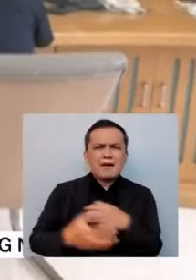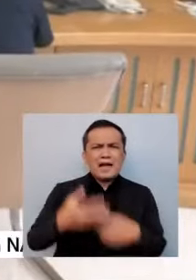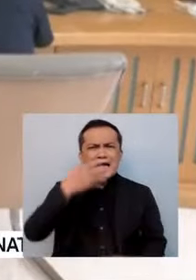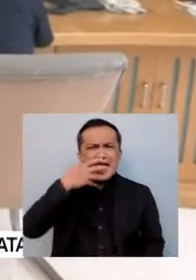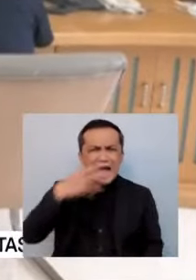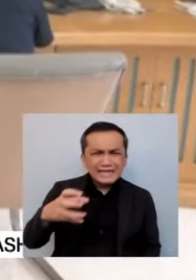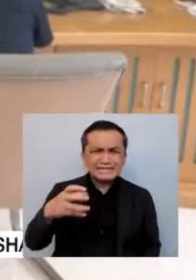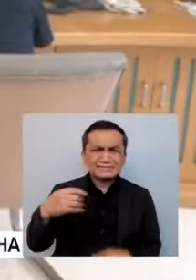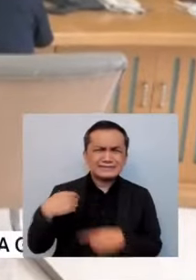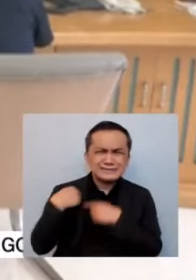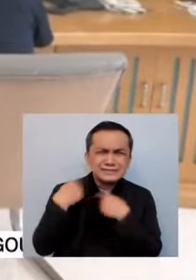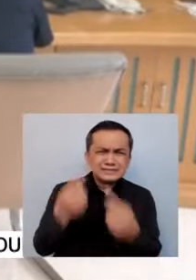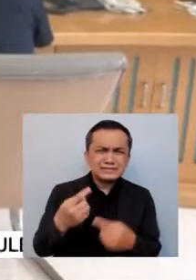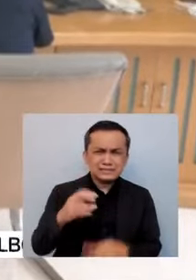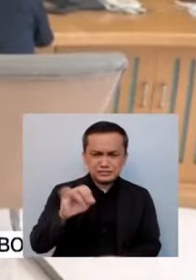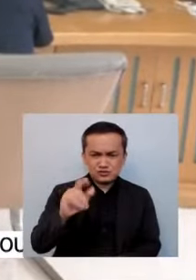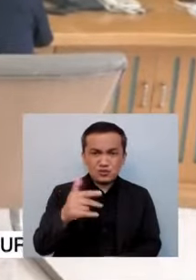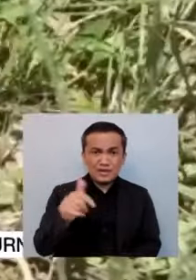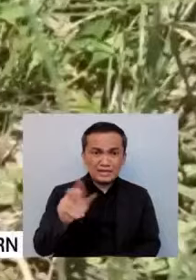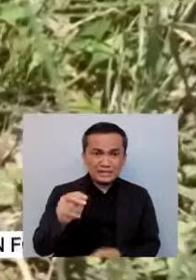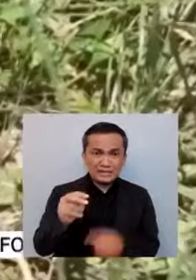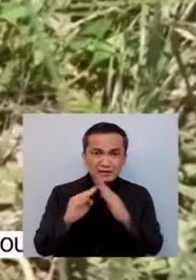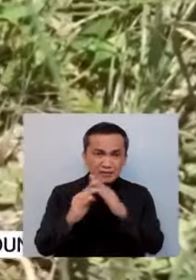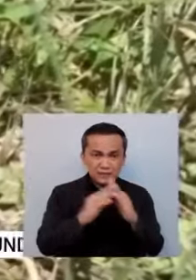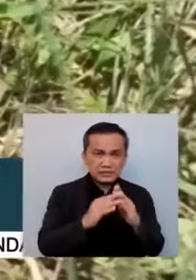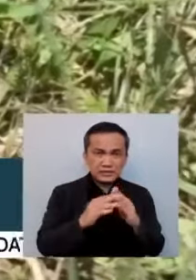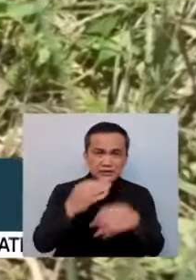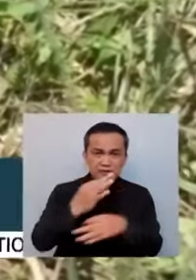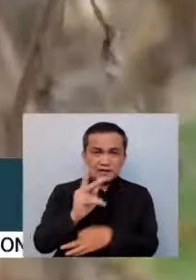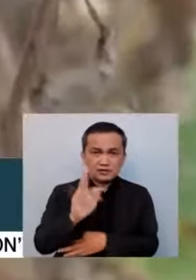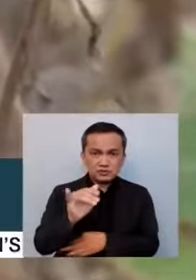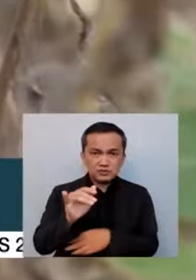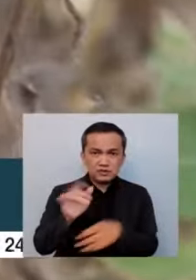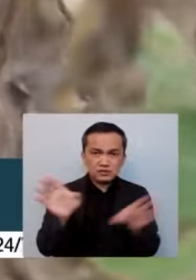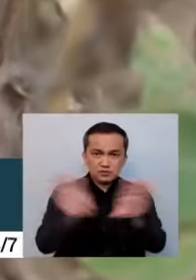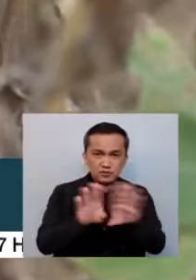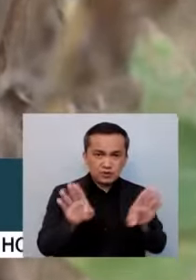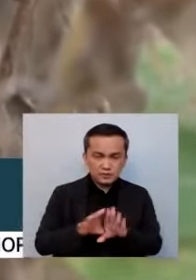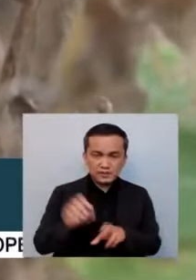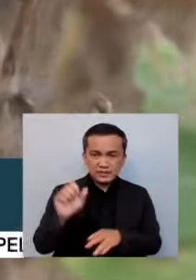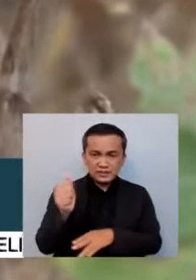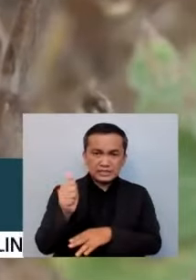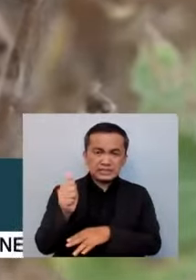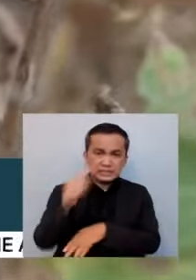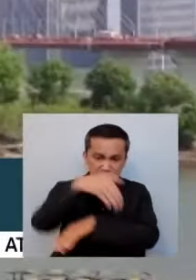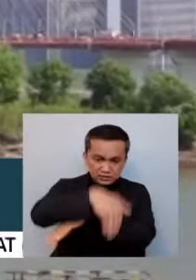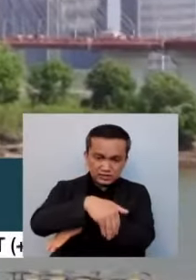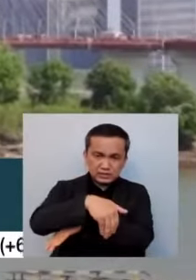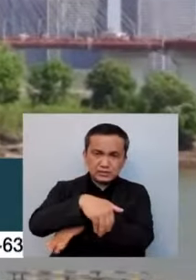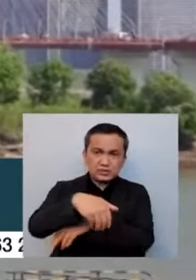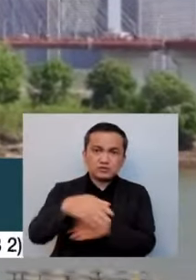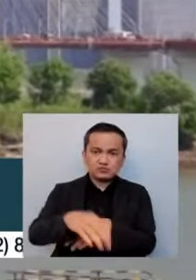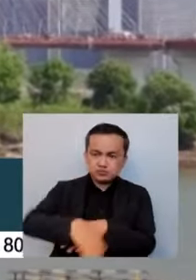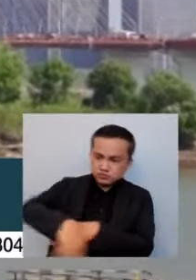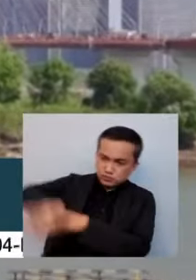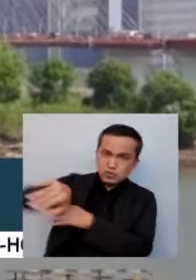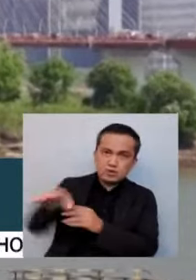Sichuan province, factories have been ordered to shut down from 10 in the evening to 10 in the morning to relieve pressure on the power